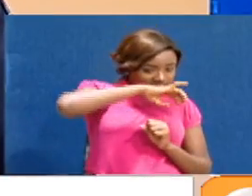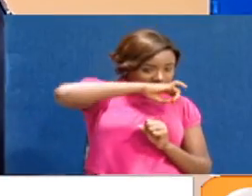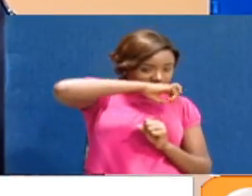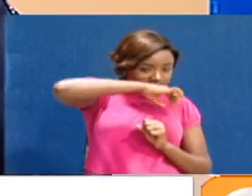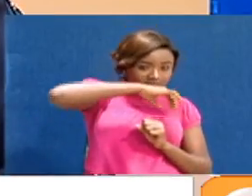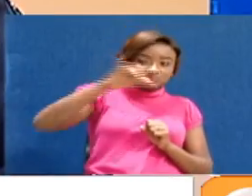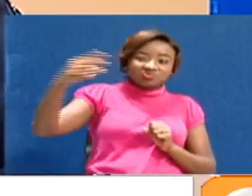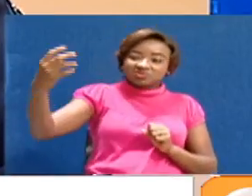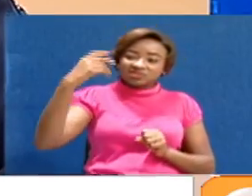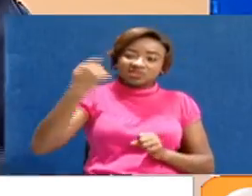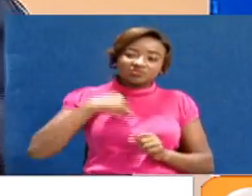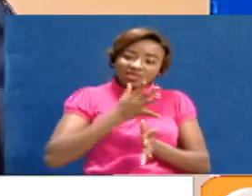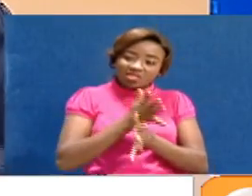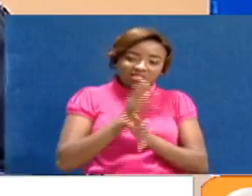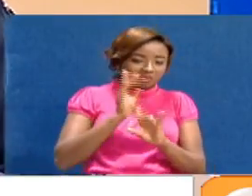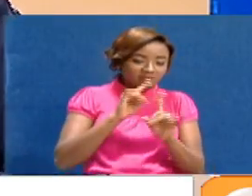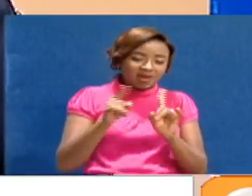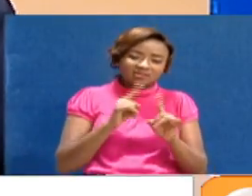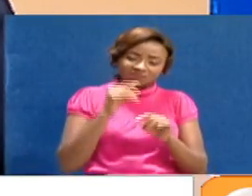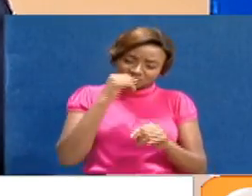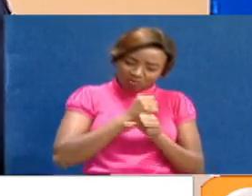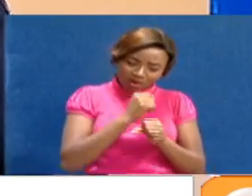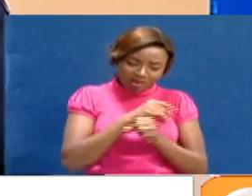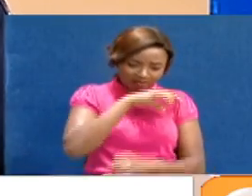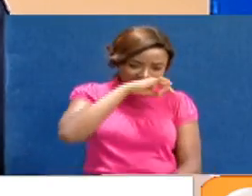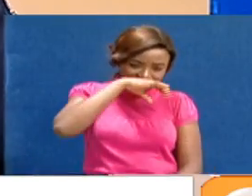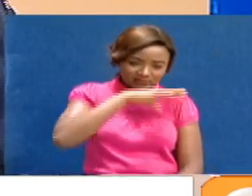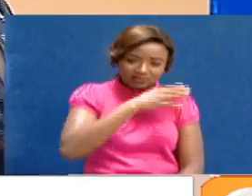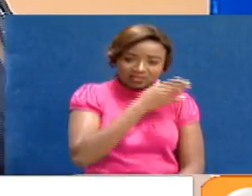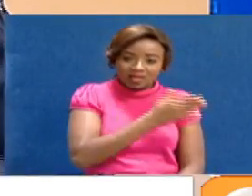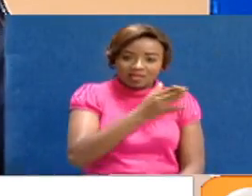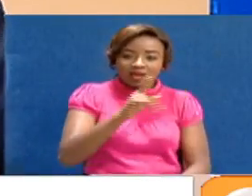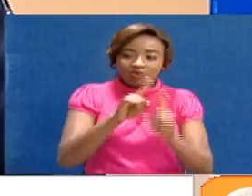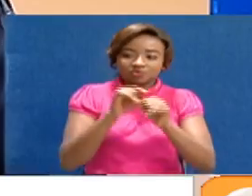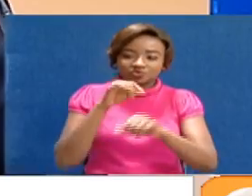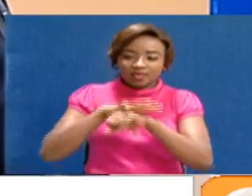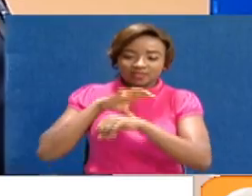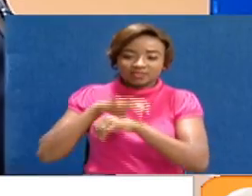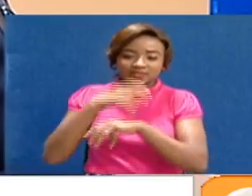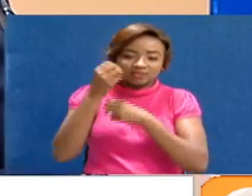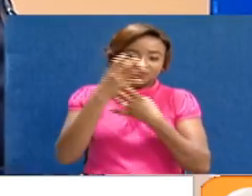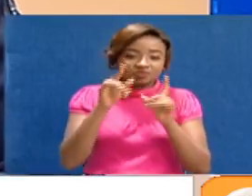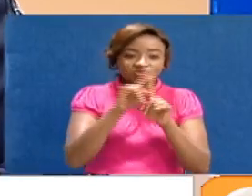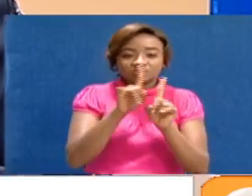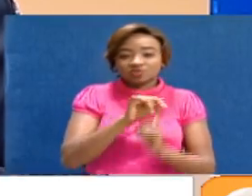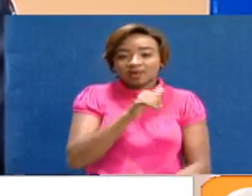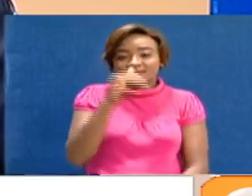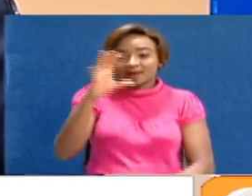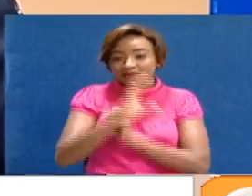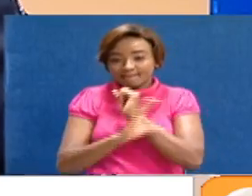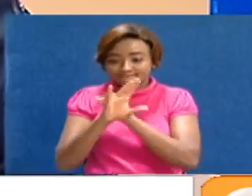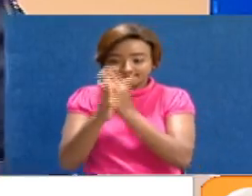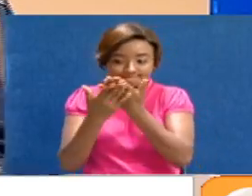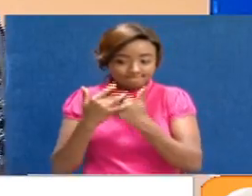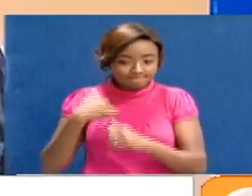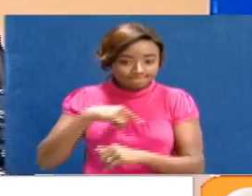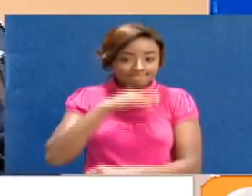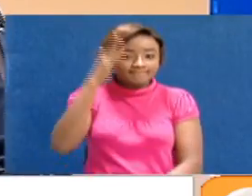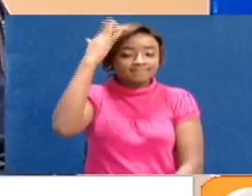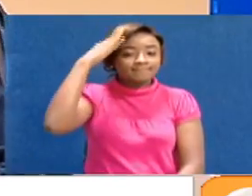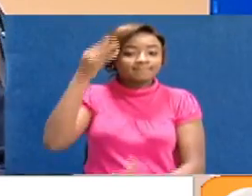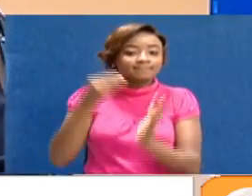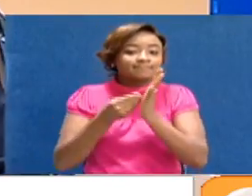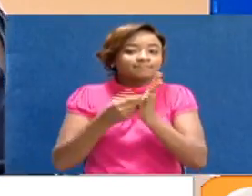are networking. We are getting what we call mutual legal assistance. Other countries assisting us in knowing where the money is. Yeah. We are